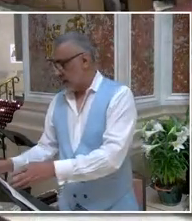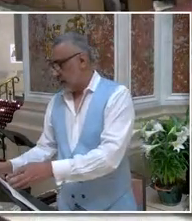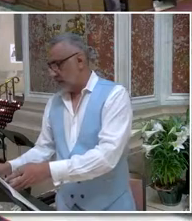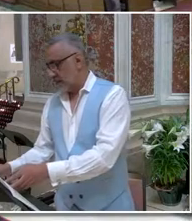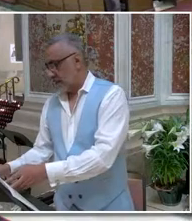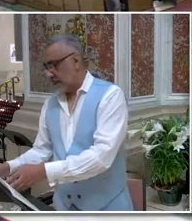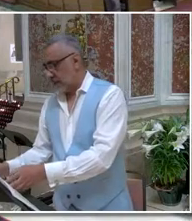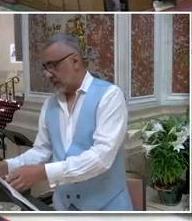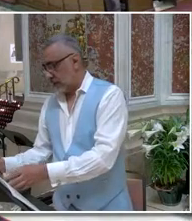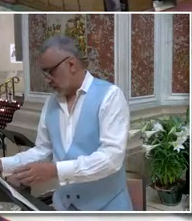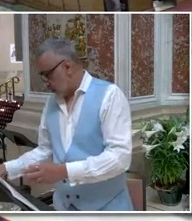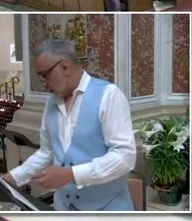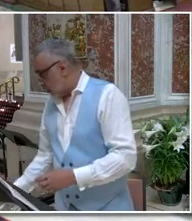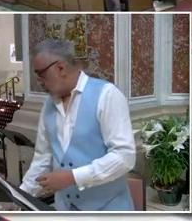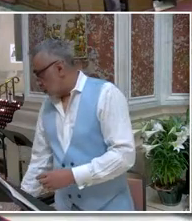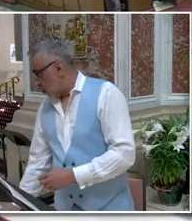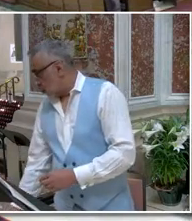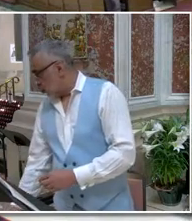Amen.